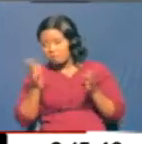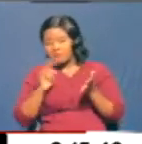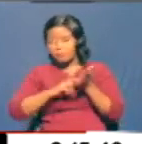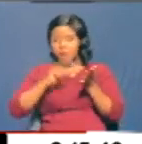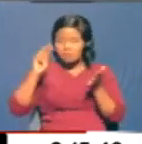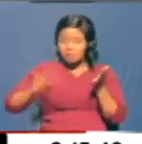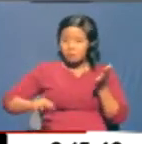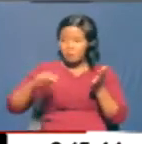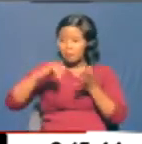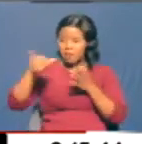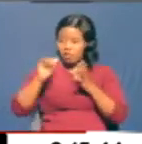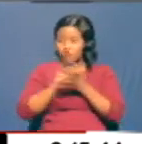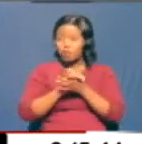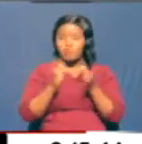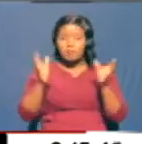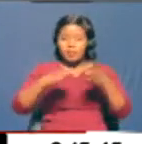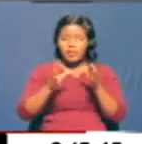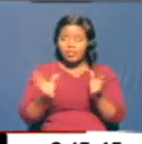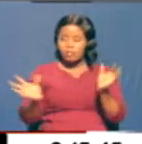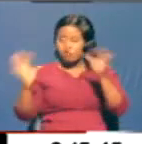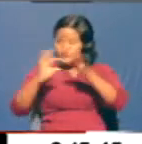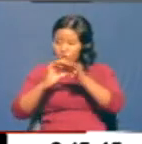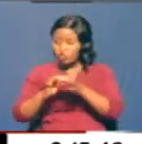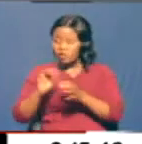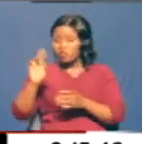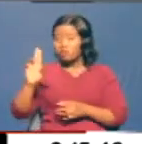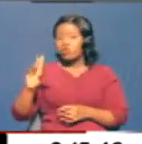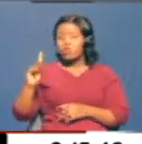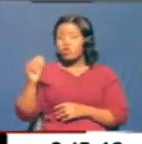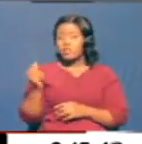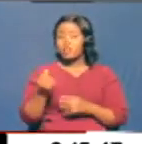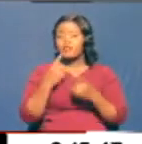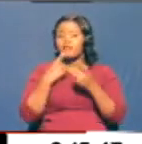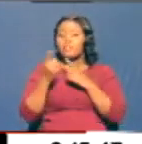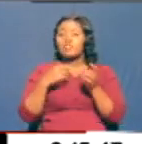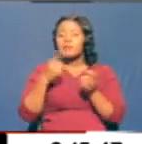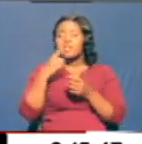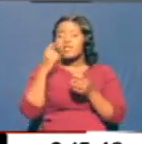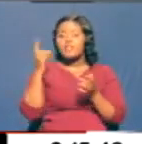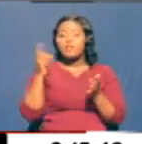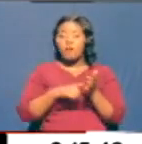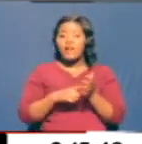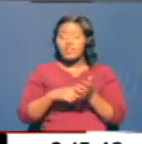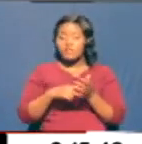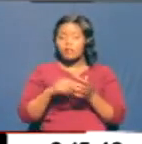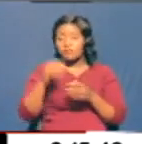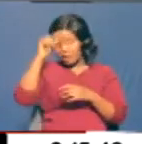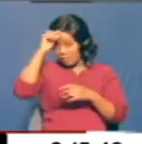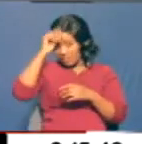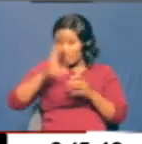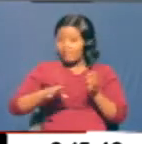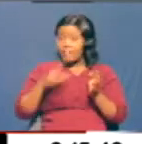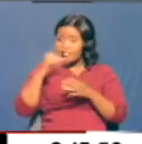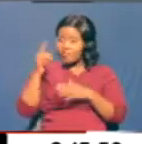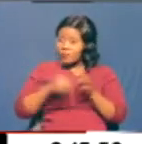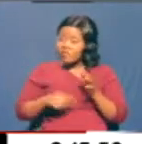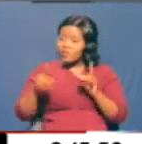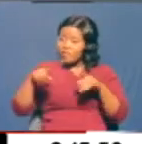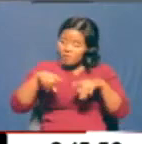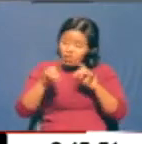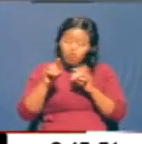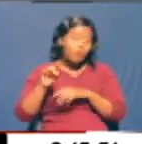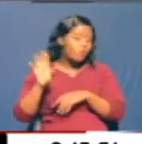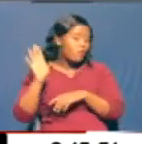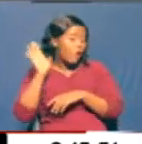United Democratic Alliance. Speaking in Mwea, Waiguru said she is keen on obeying the wishes of her constituents, even